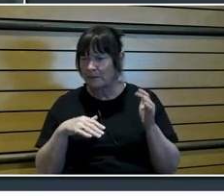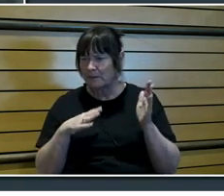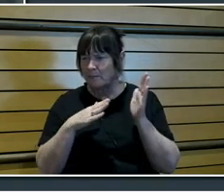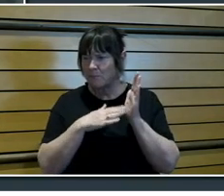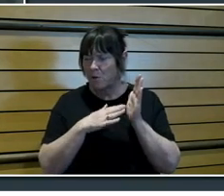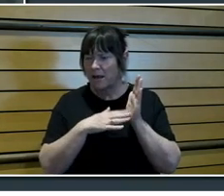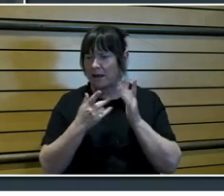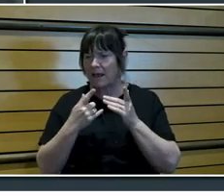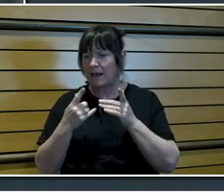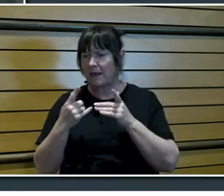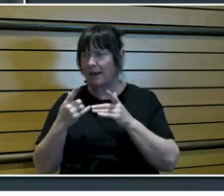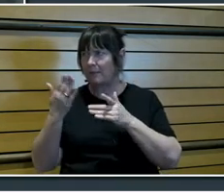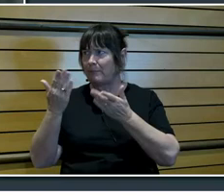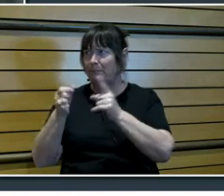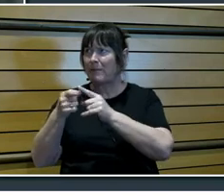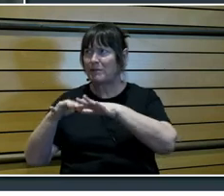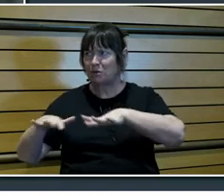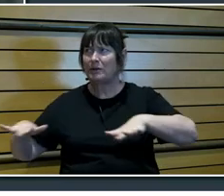Papatūānuku, that